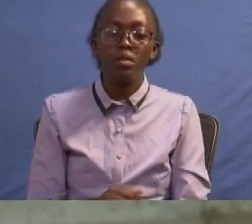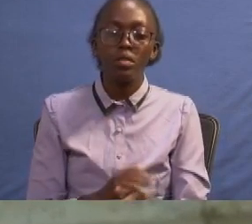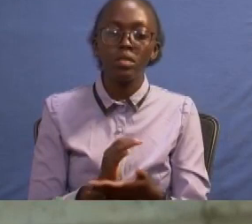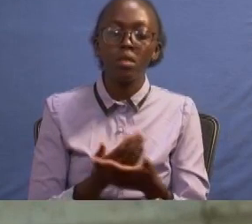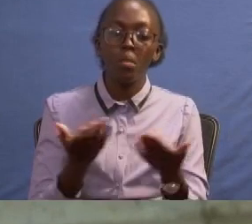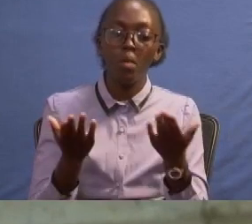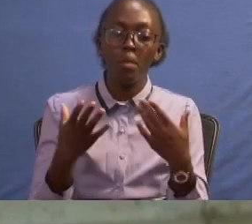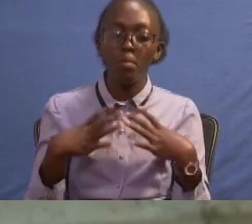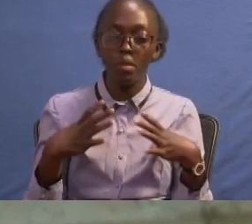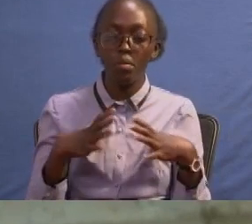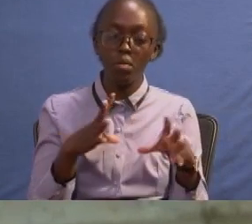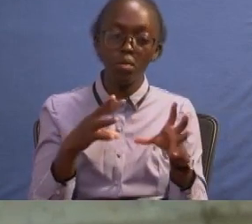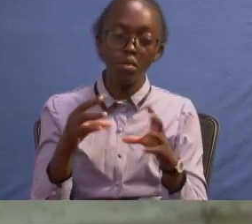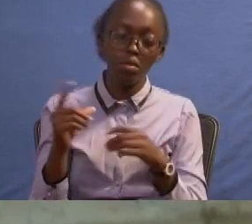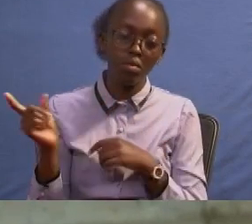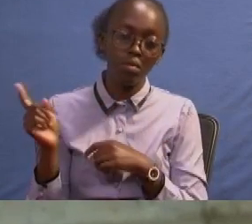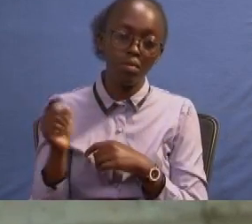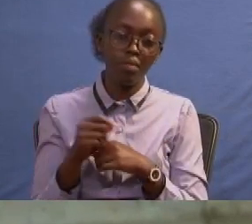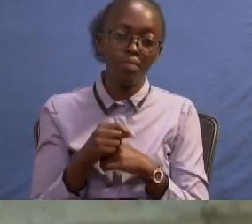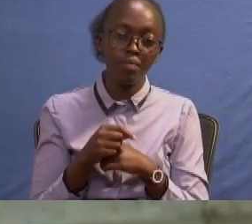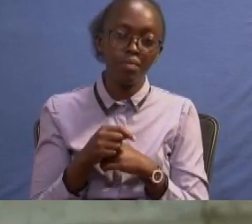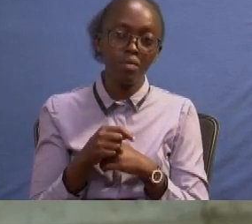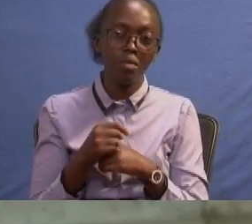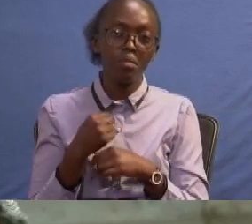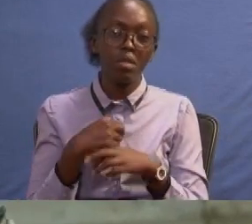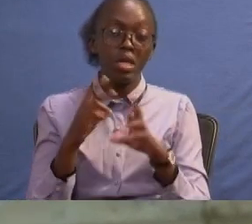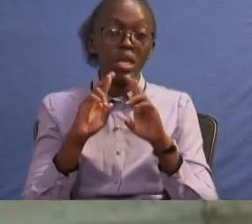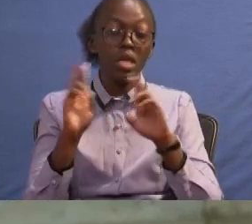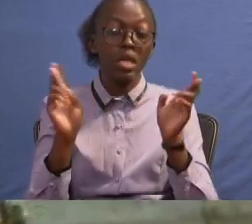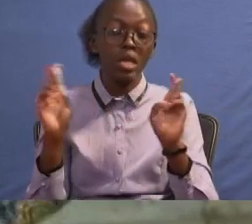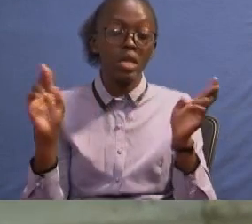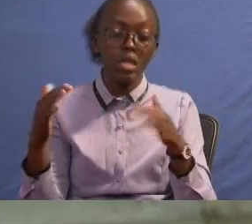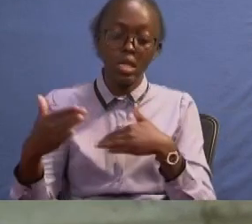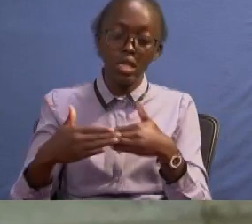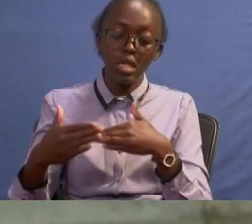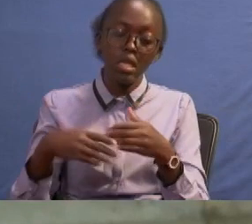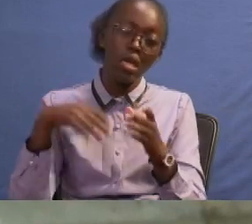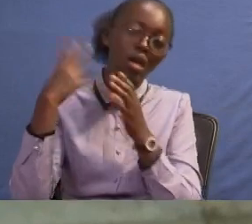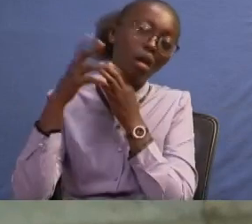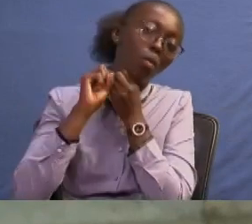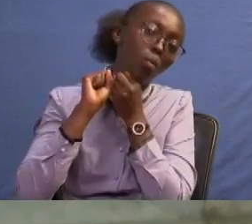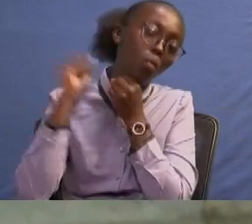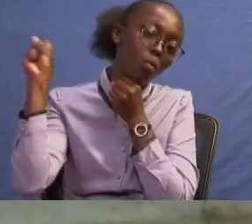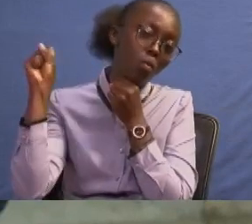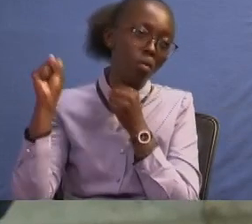going. I was ready to do it. And I was in my room in Rwenzori here.